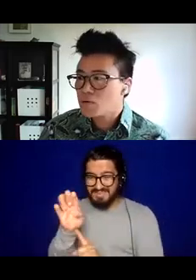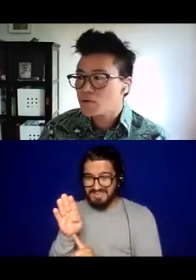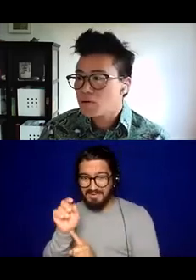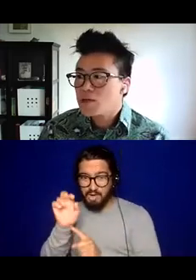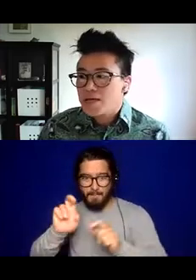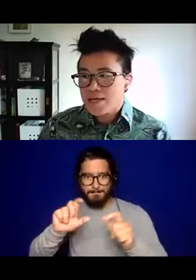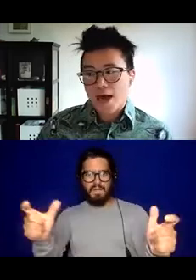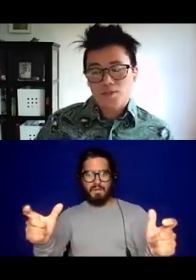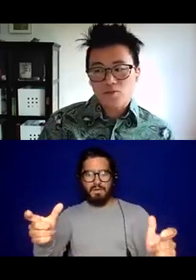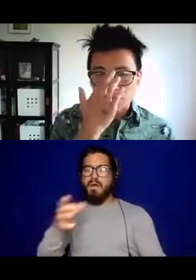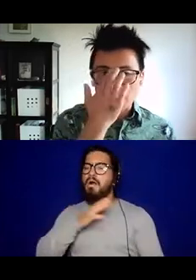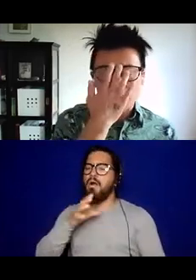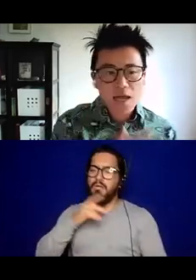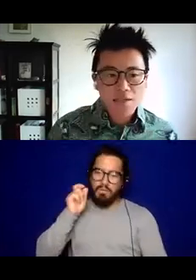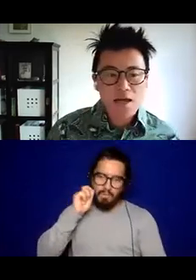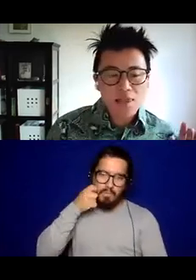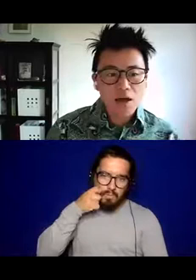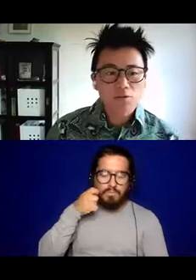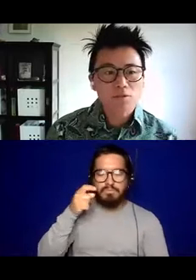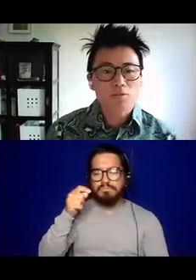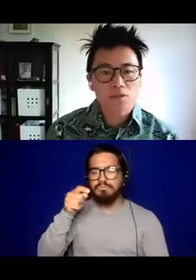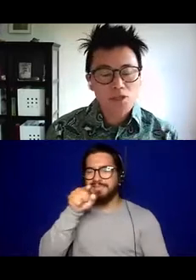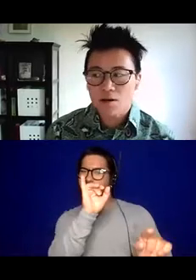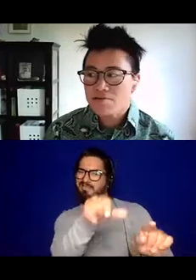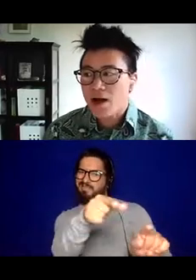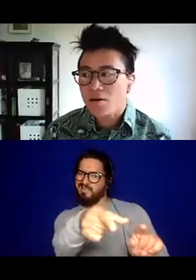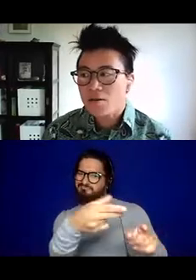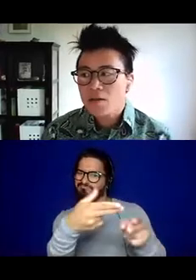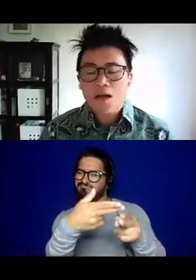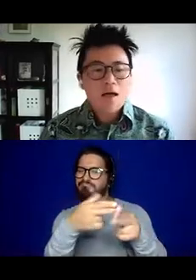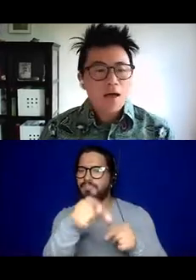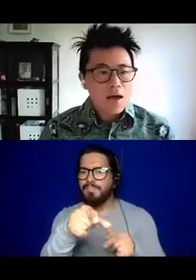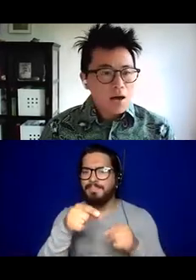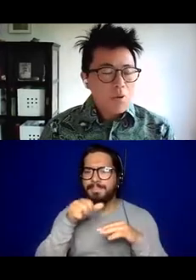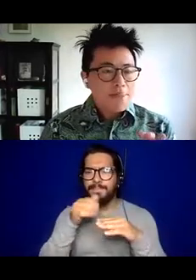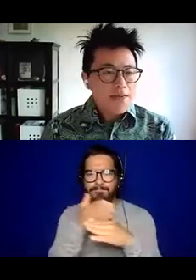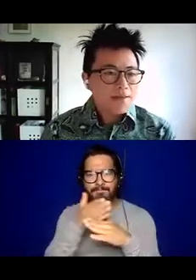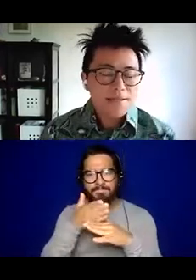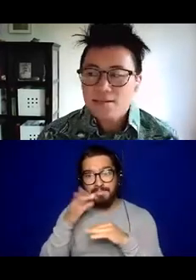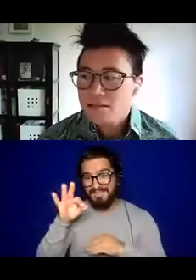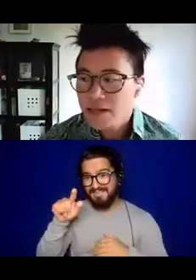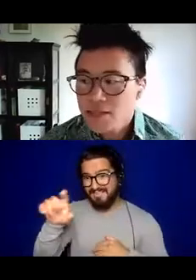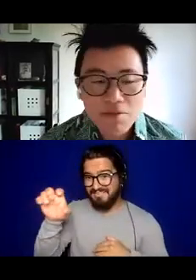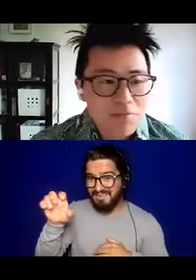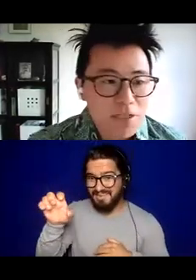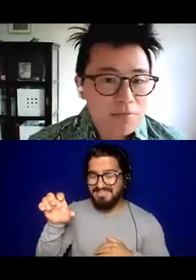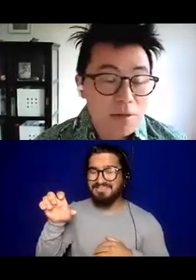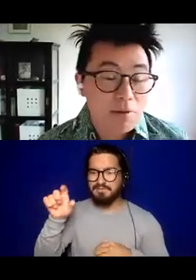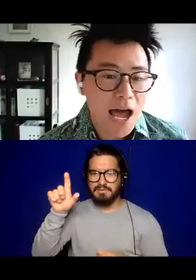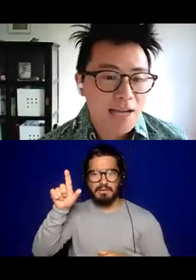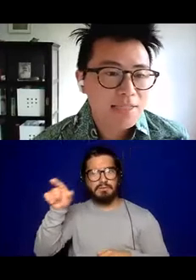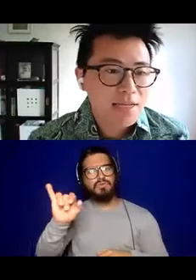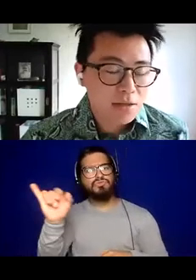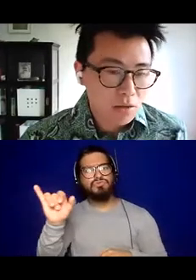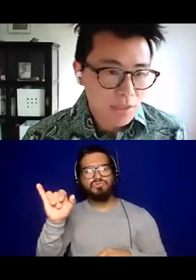Okay, cool. Yeah, so Treasurit Send allows you to share a file and then to get some information when